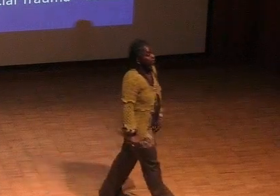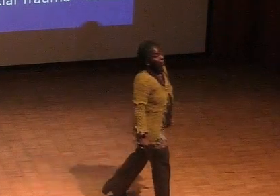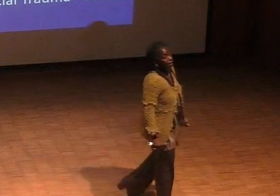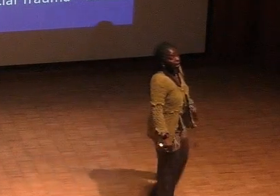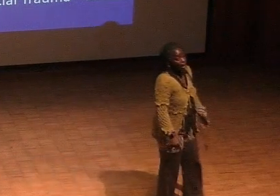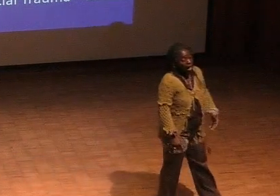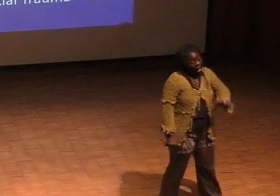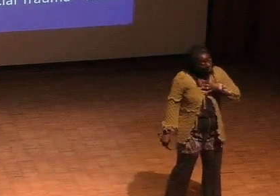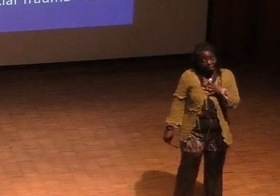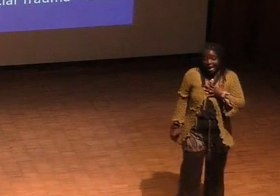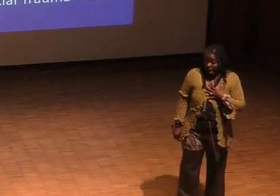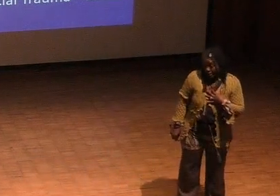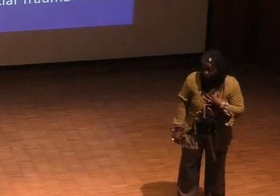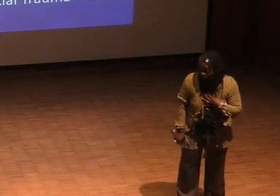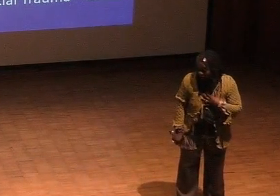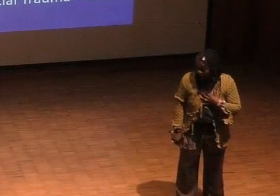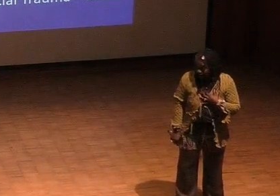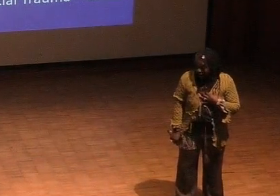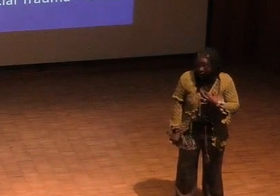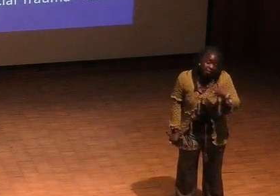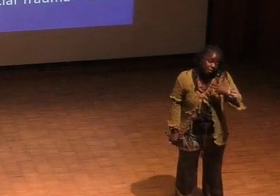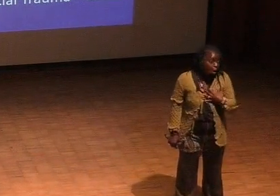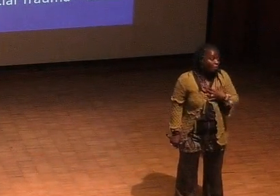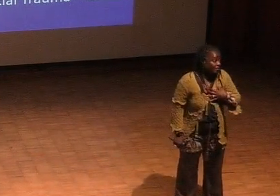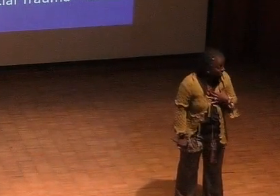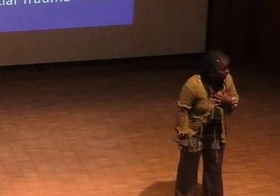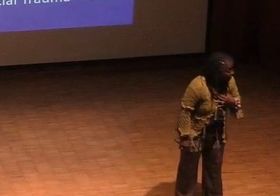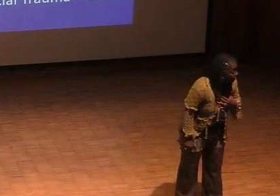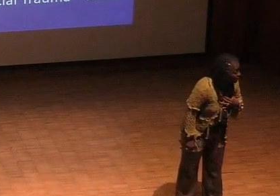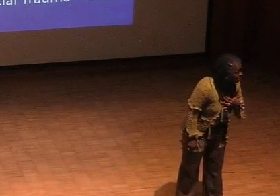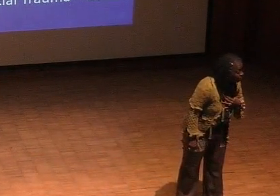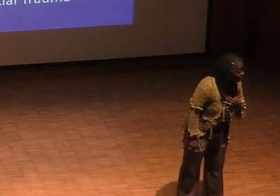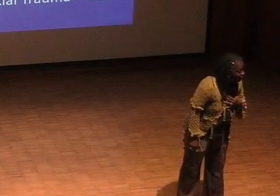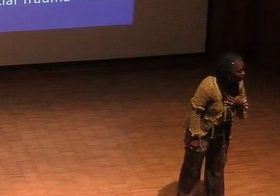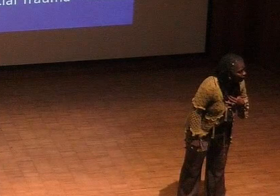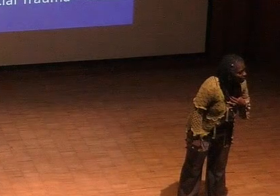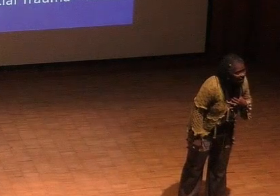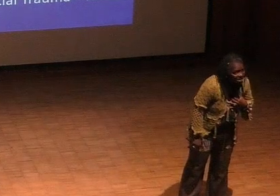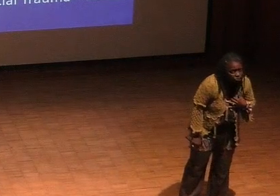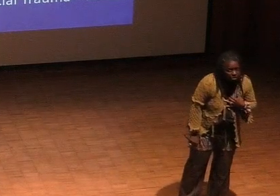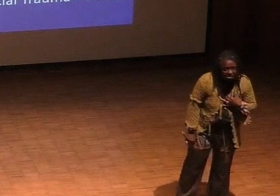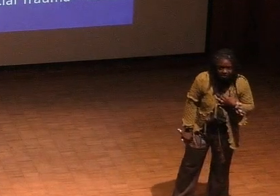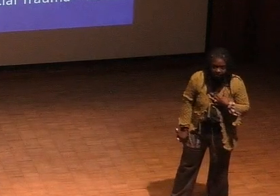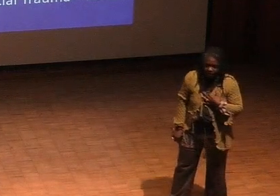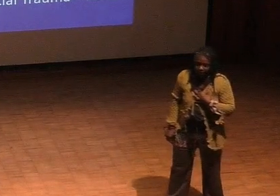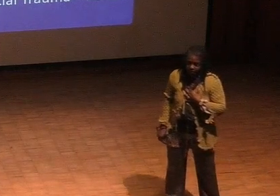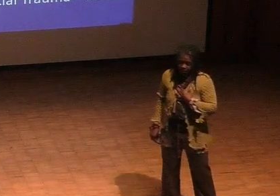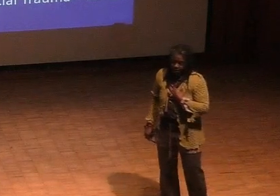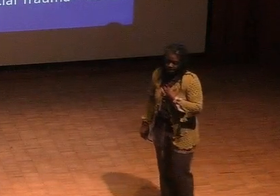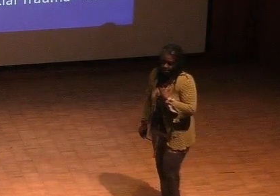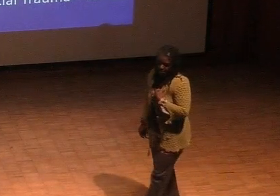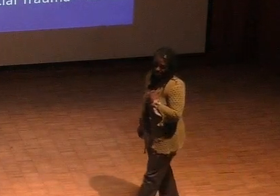says, I'm black. I know what the deal is. But guess who doesn't?